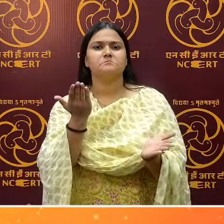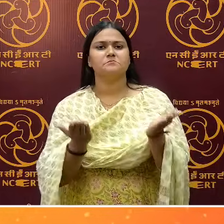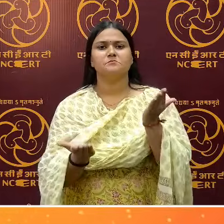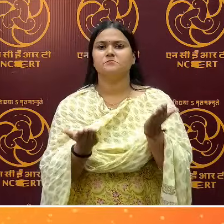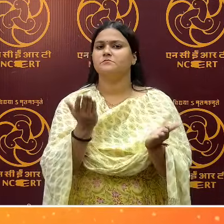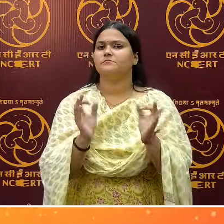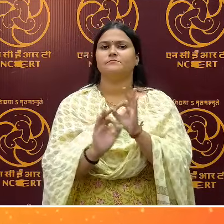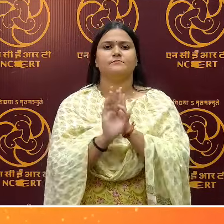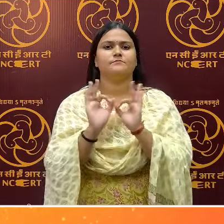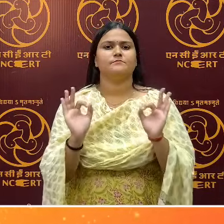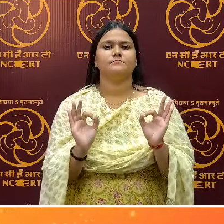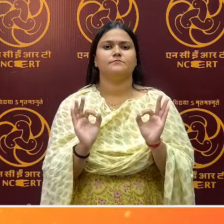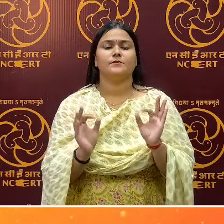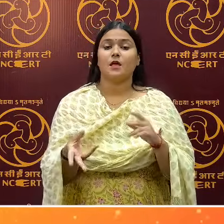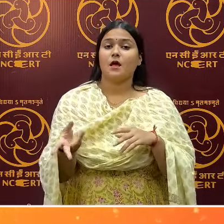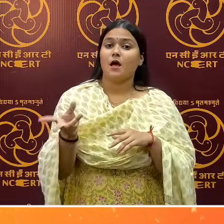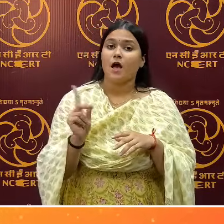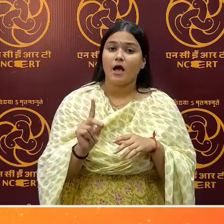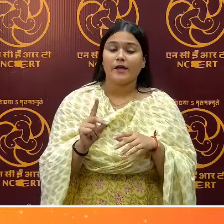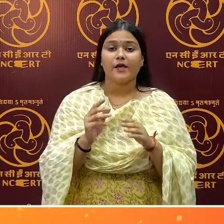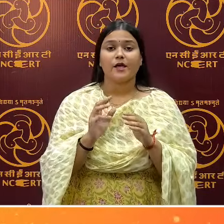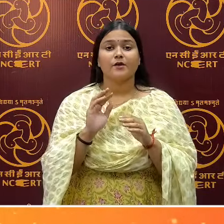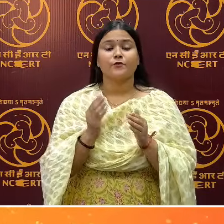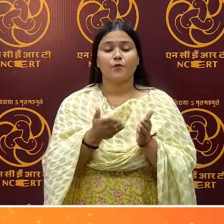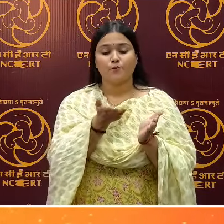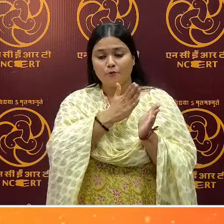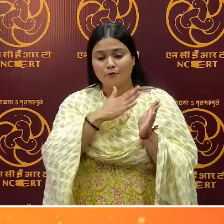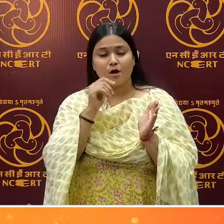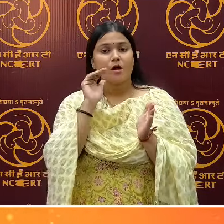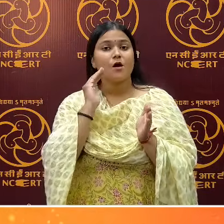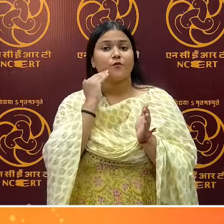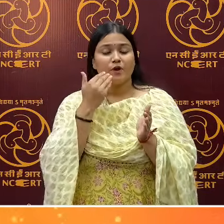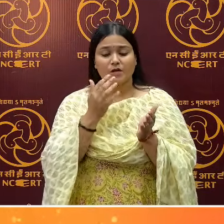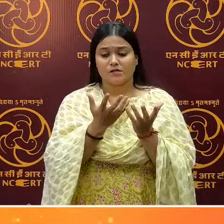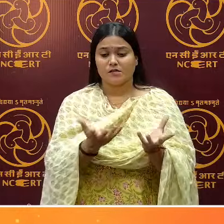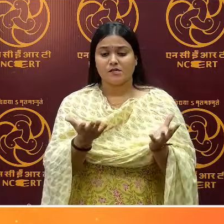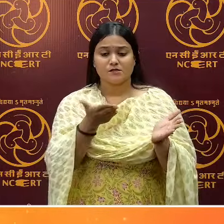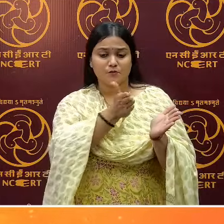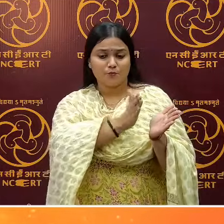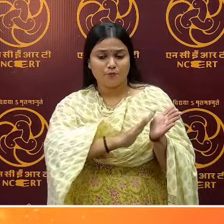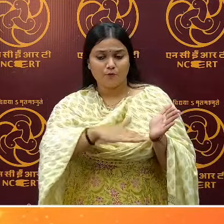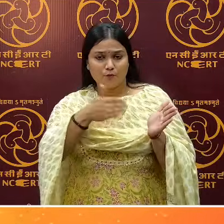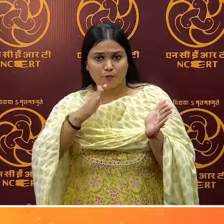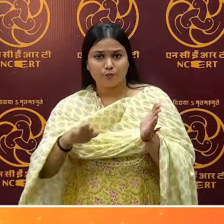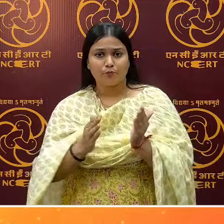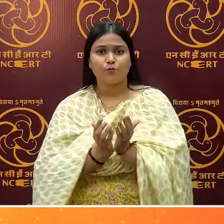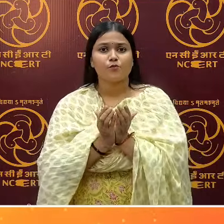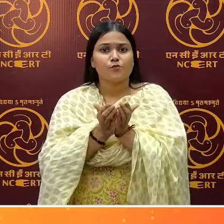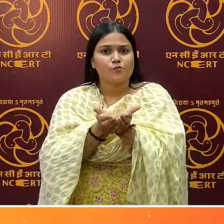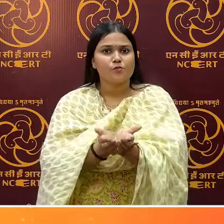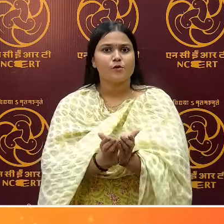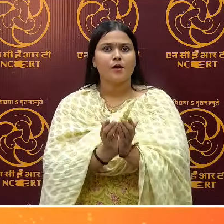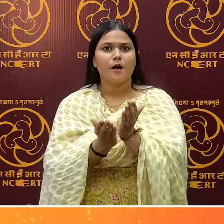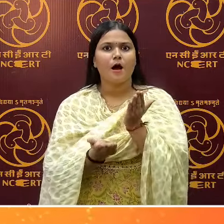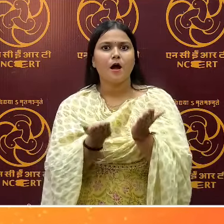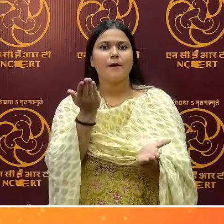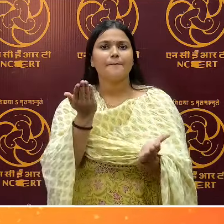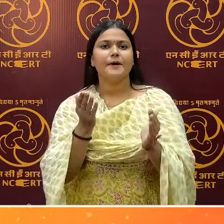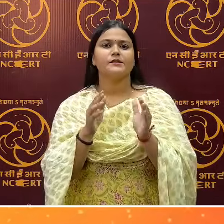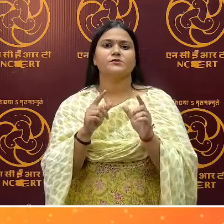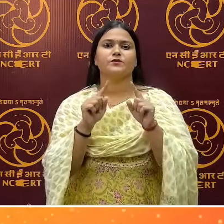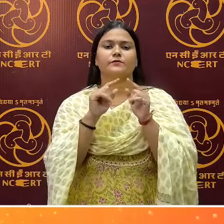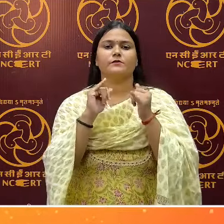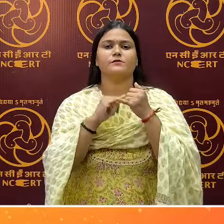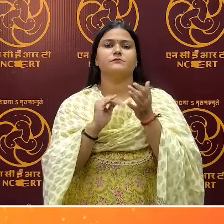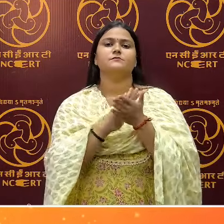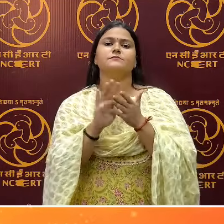not balanced. So again, for floating, we have to remember that balance of the shape is very important. If you look at the base